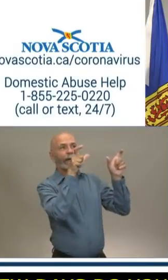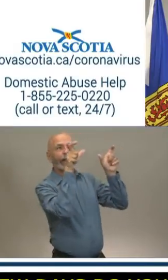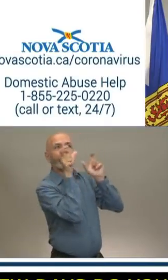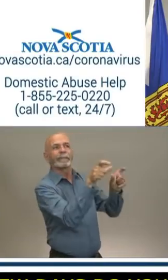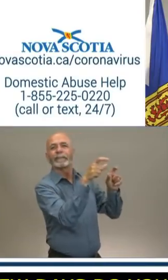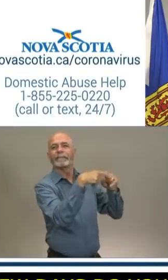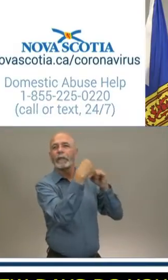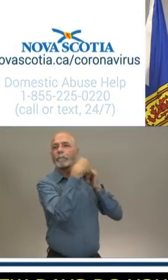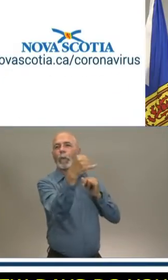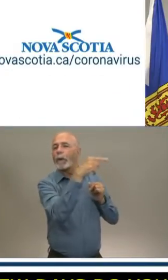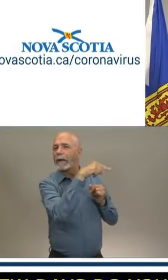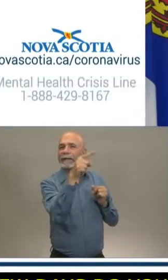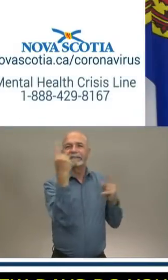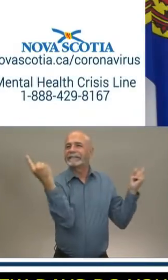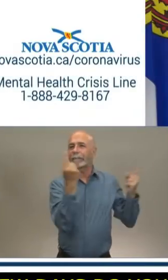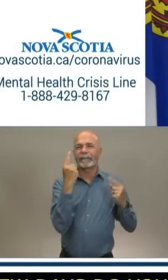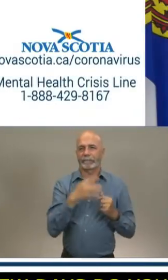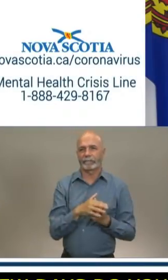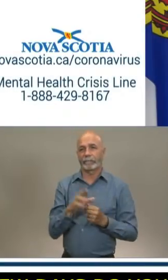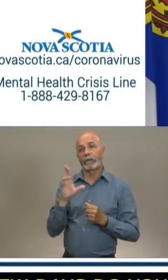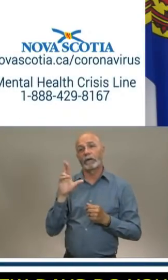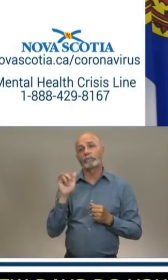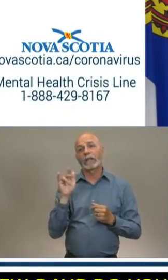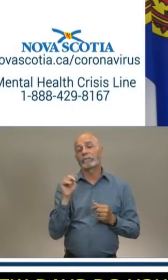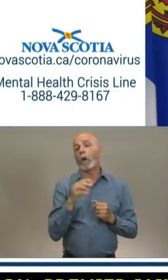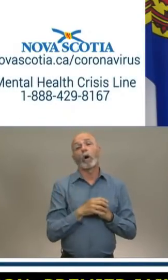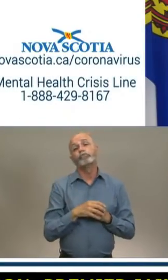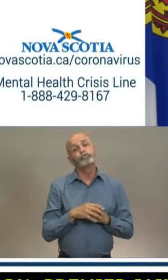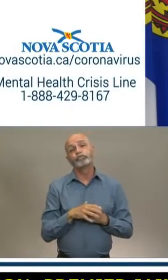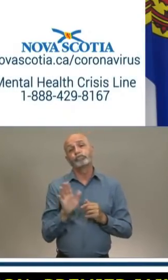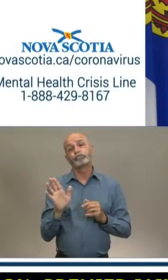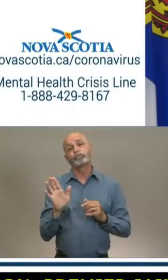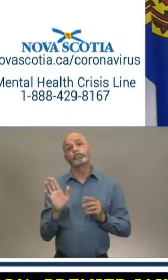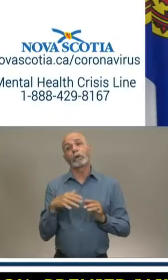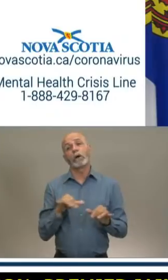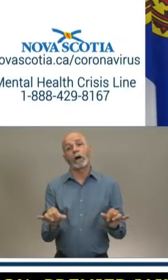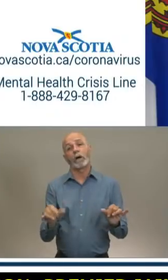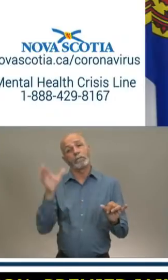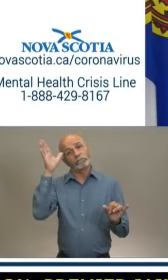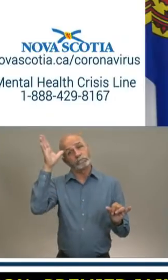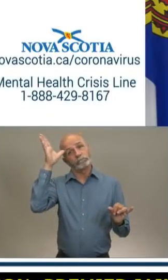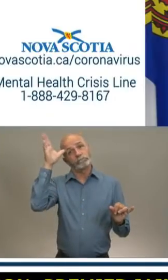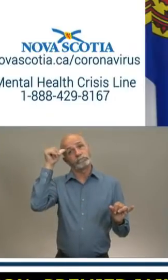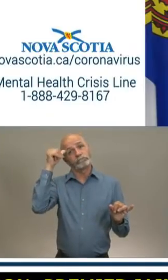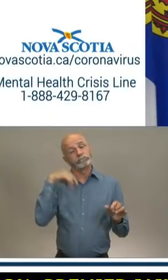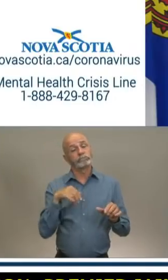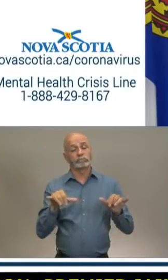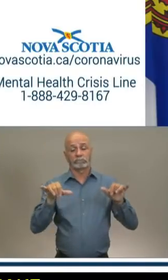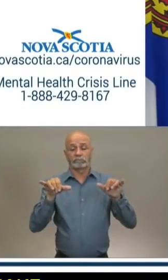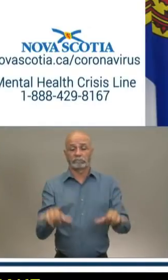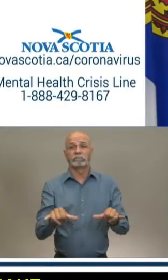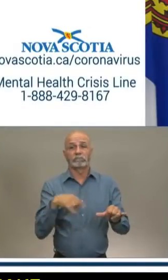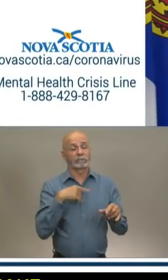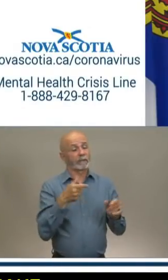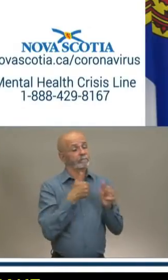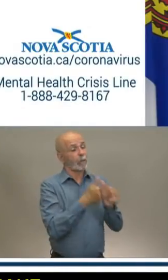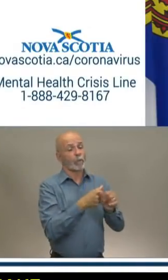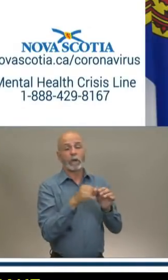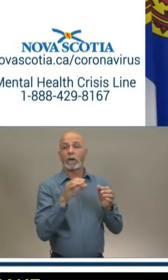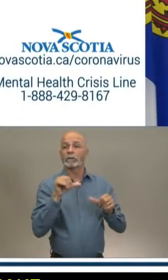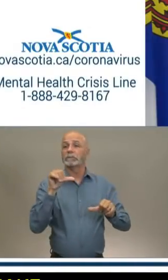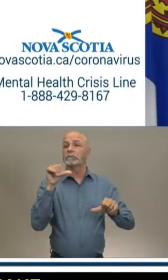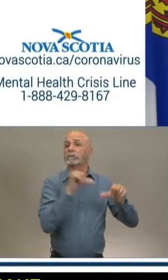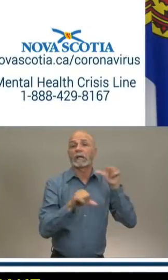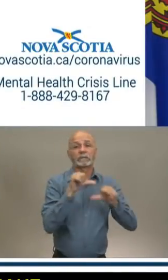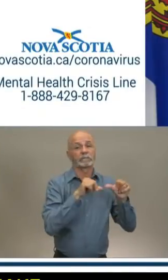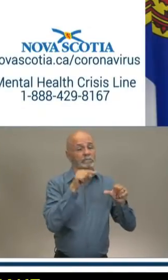No, we're going to continue to make decisions based on the best available science that we have and work together and bring out